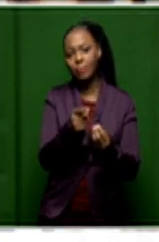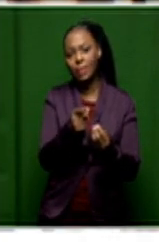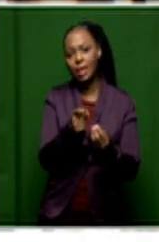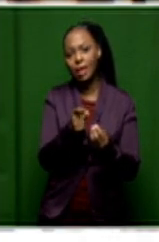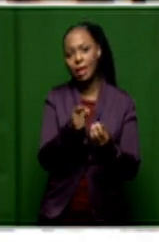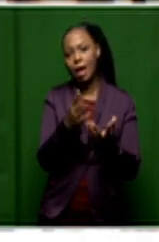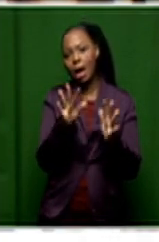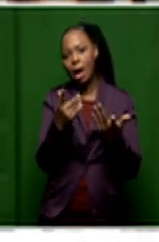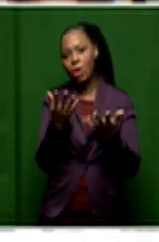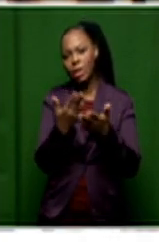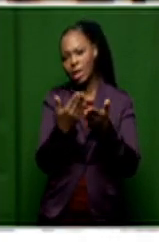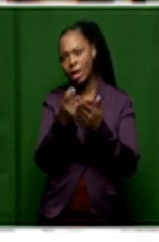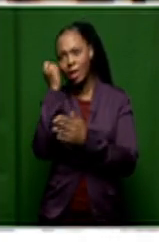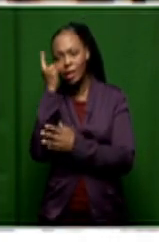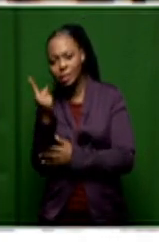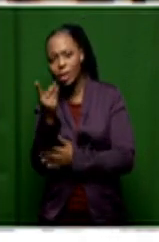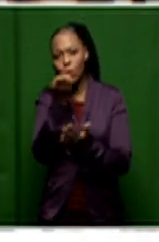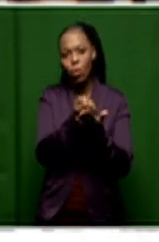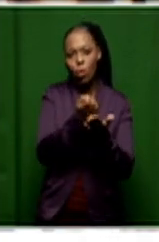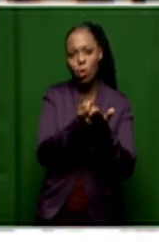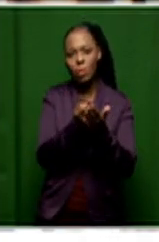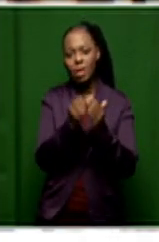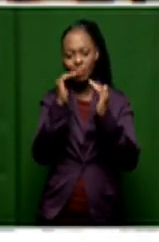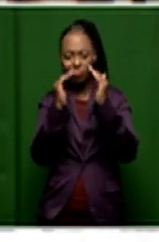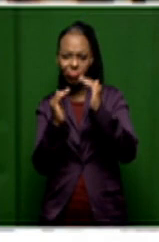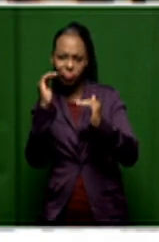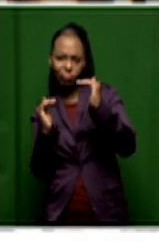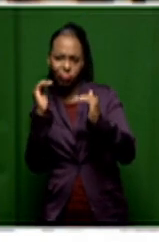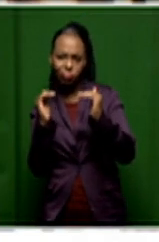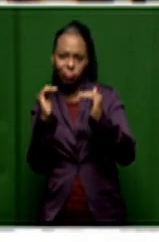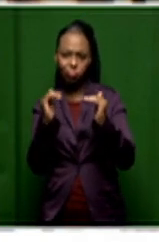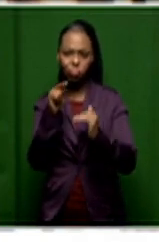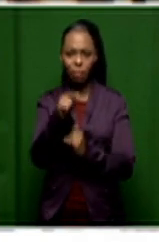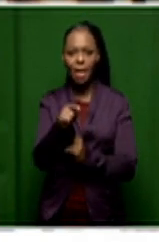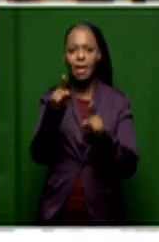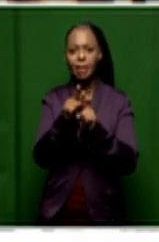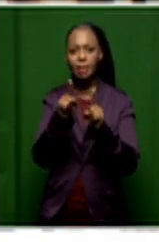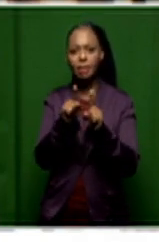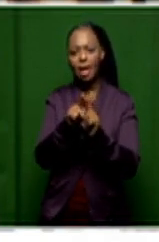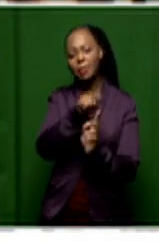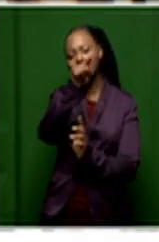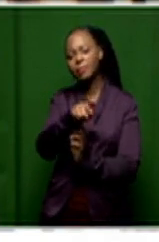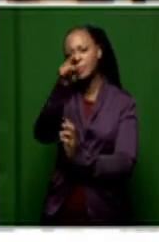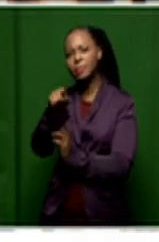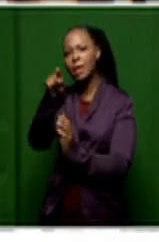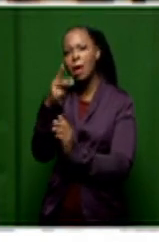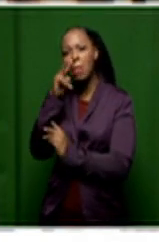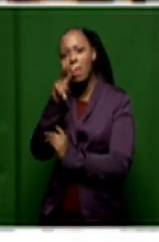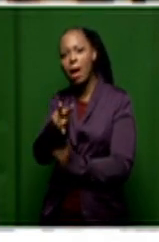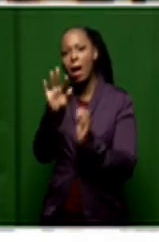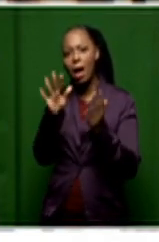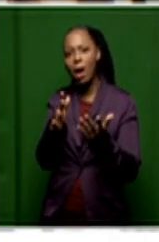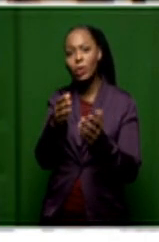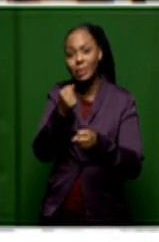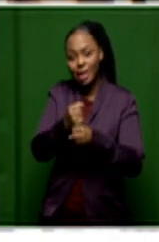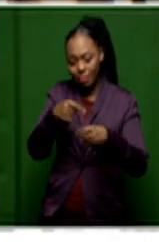picture of what is really happening in the economy. A far better gauge is to look at what happened this same quarter